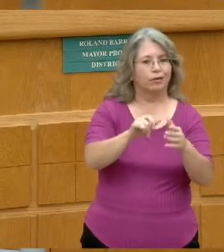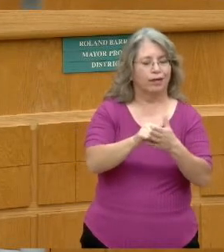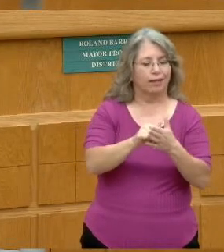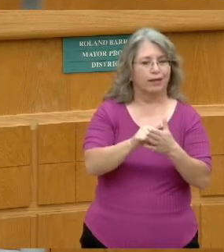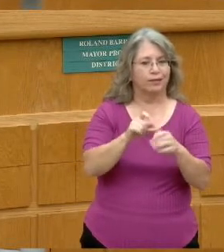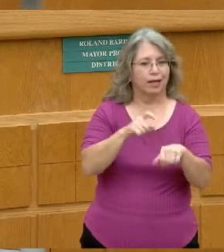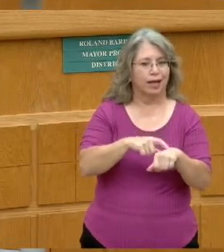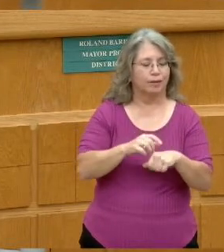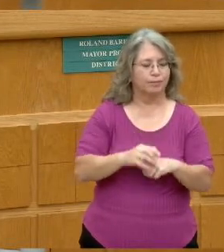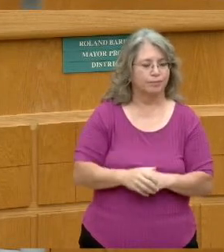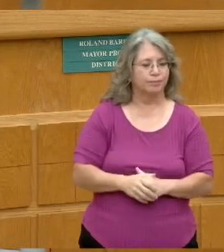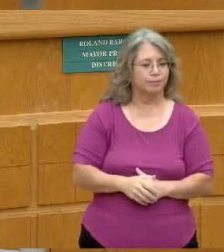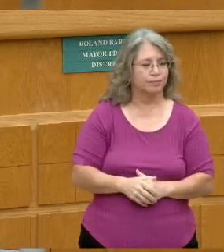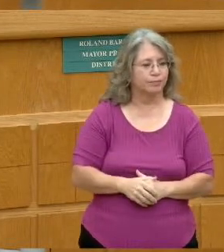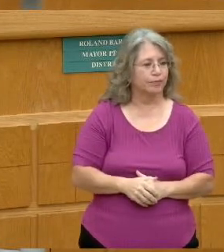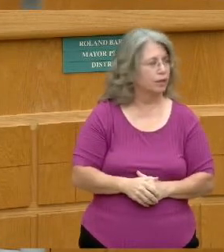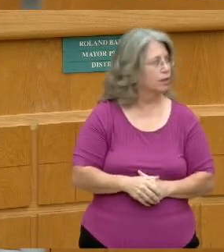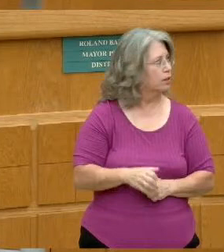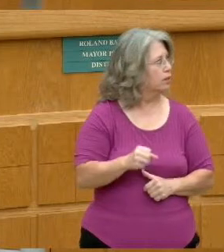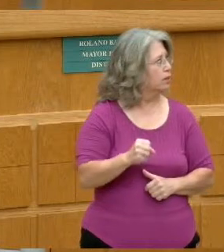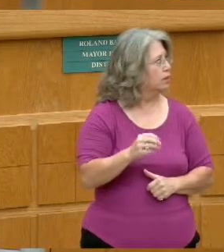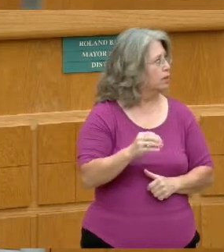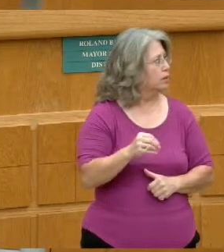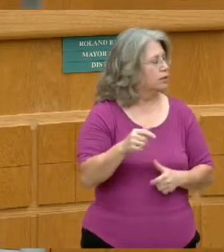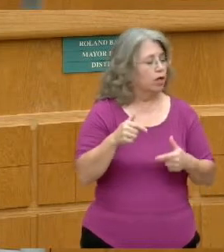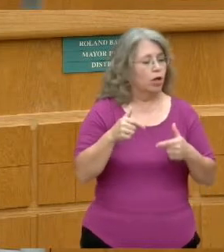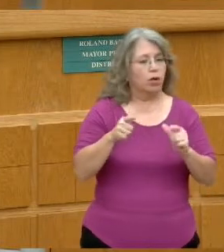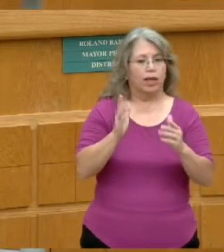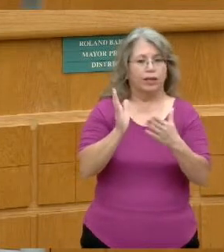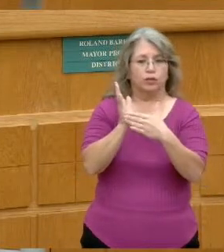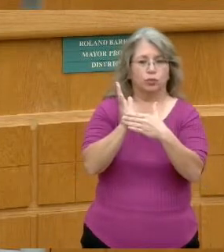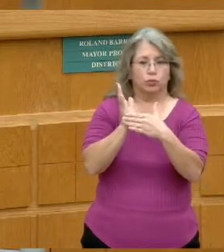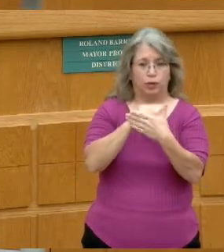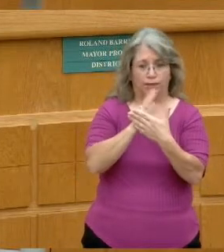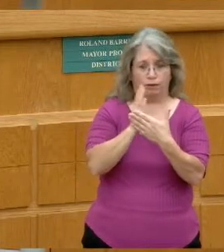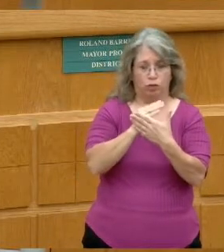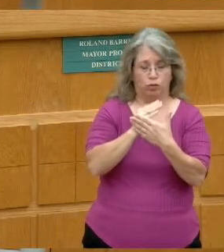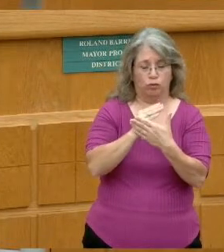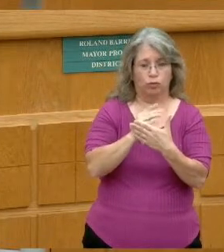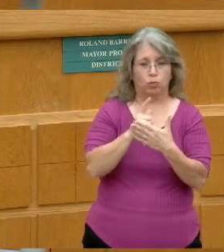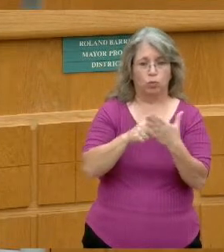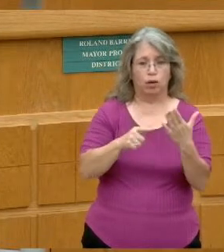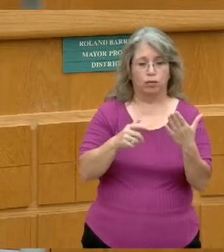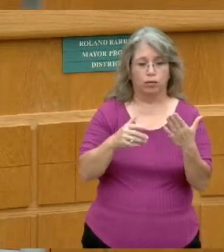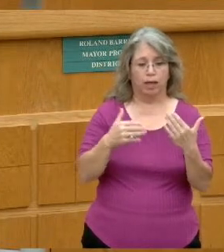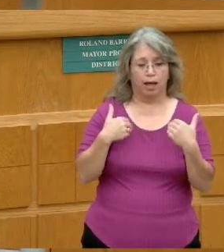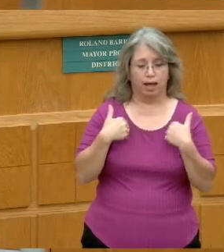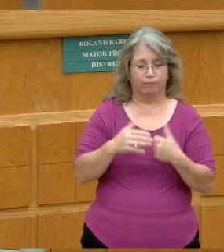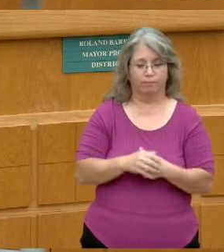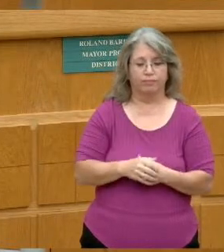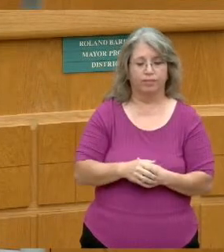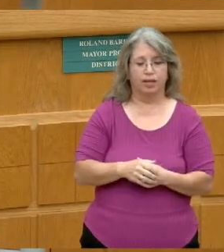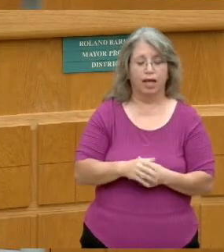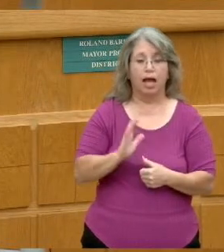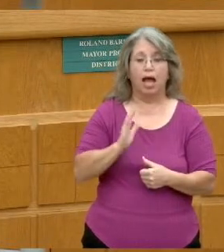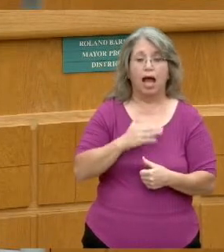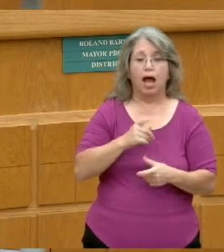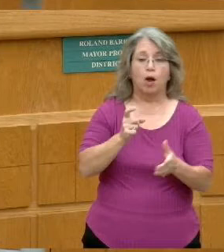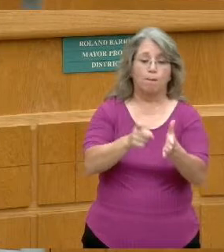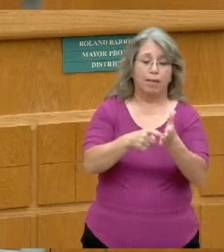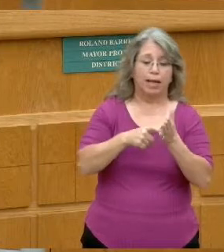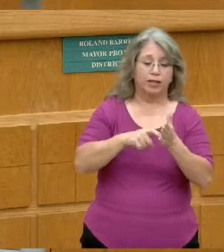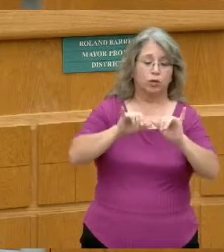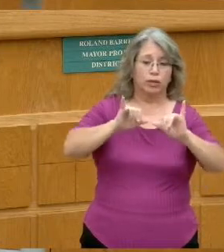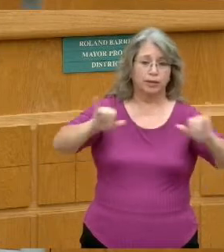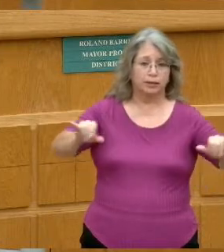So let's review the interventions as they stand now. So we did have a mandatory stay at home, but that ended last week, May